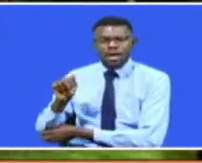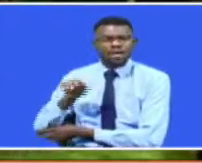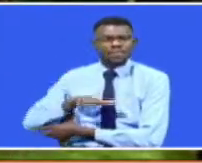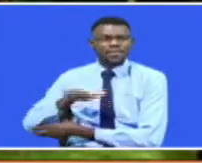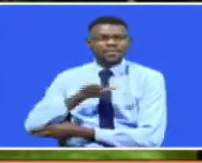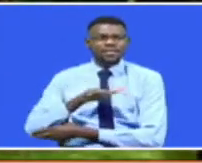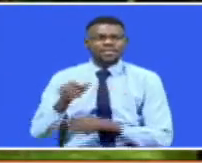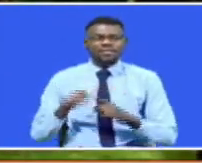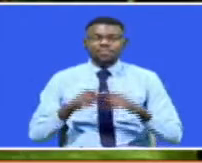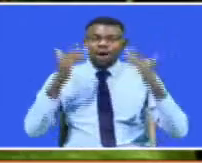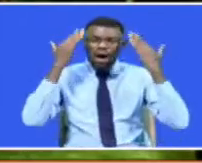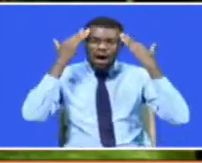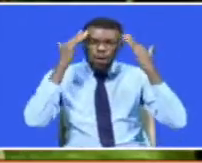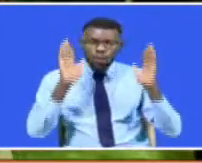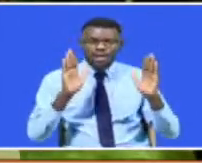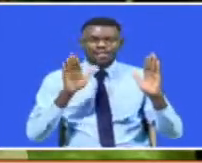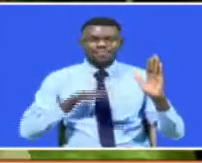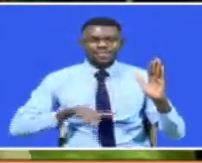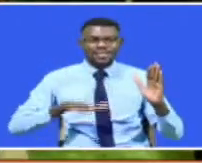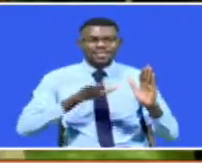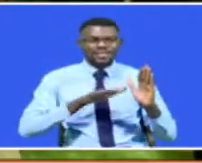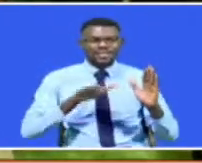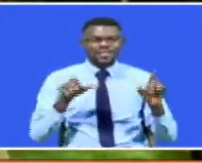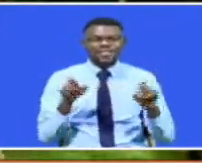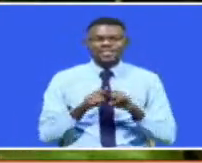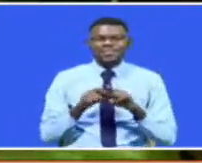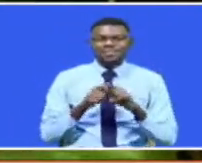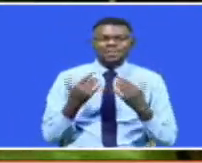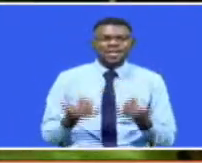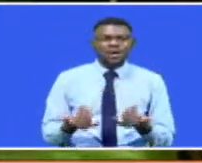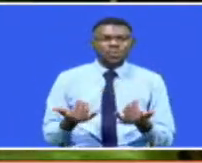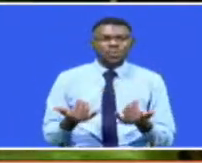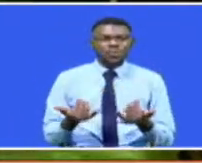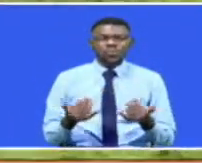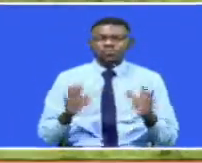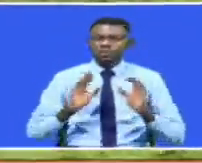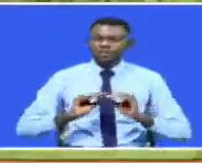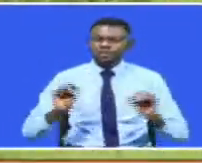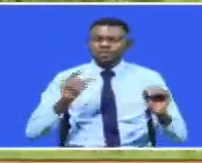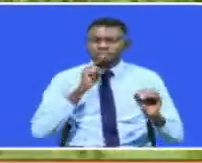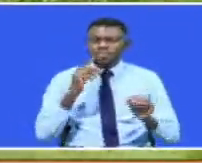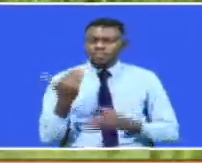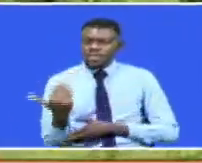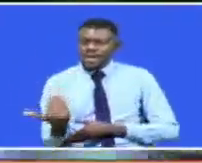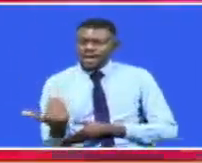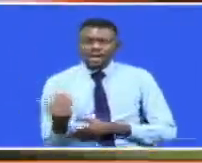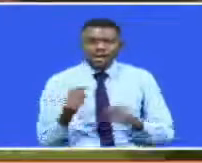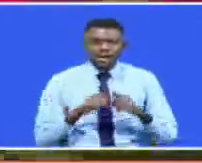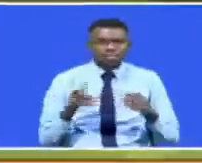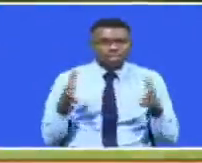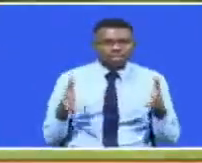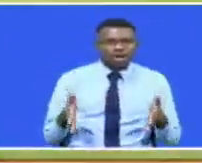as an awareness sport to the landowners, especially the young men. Lakini sasa